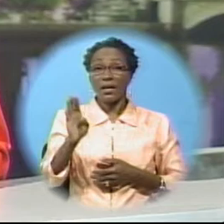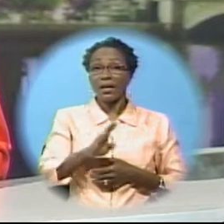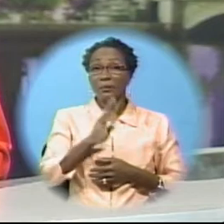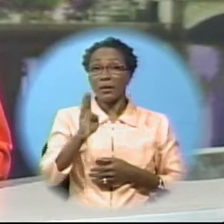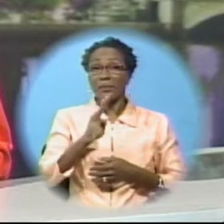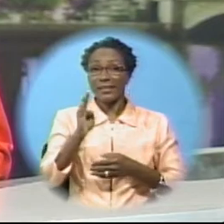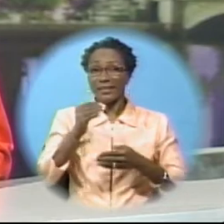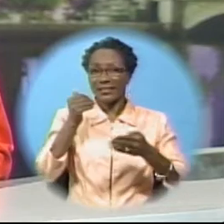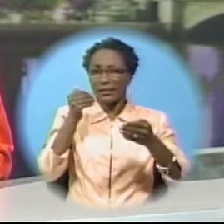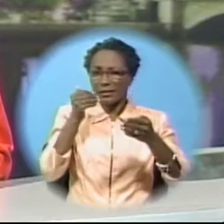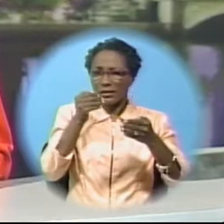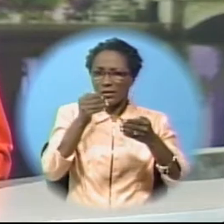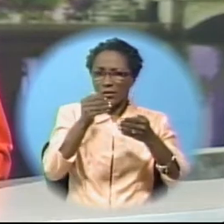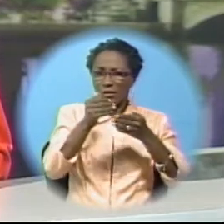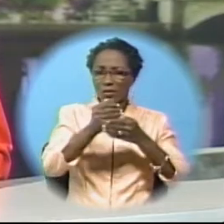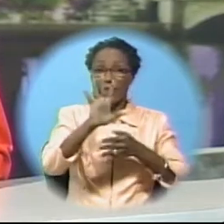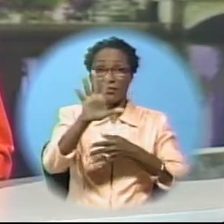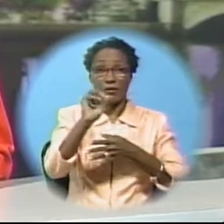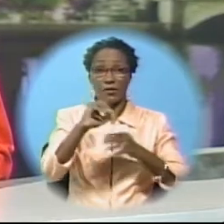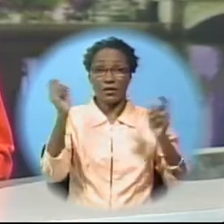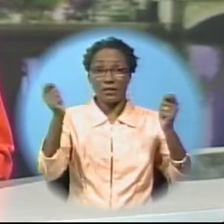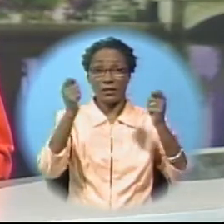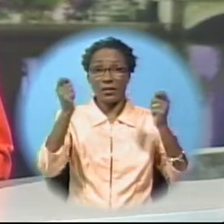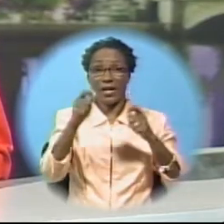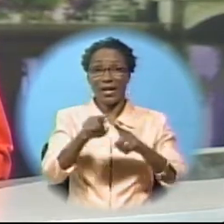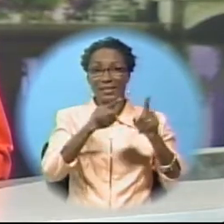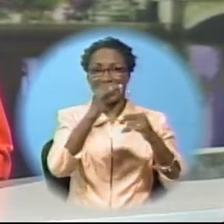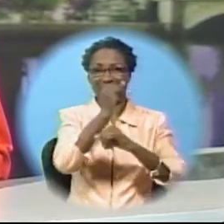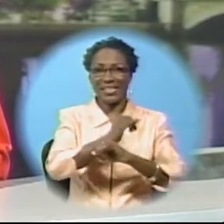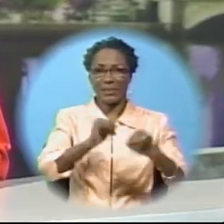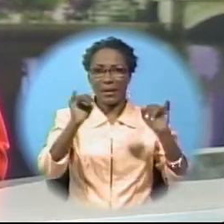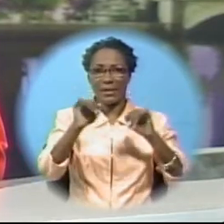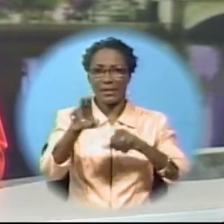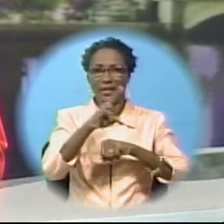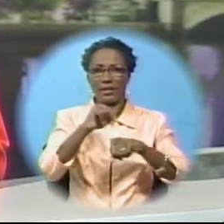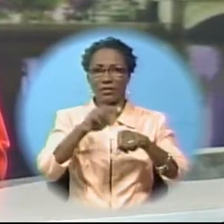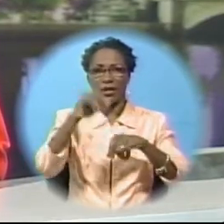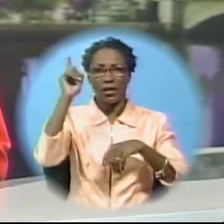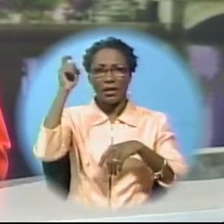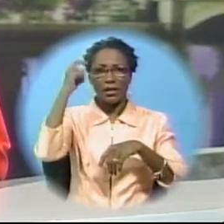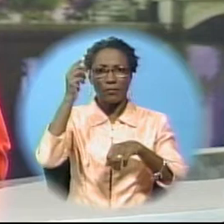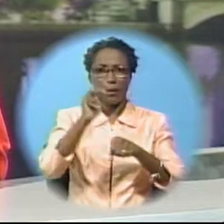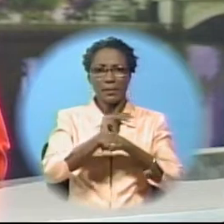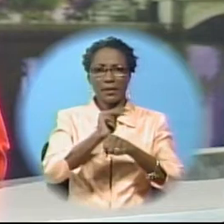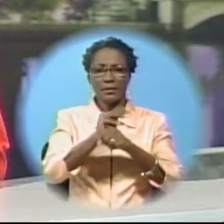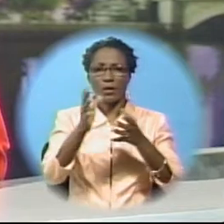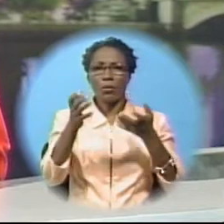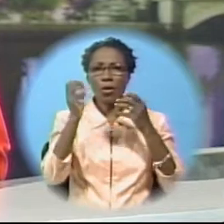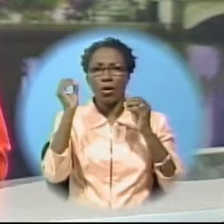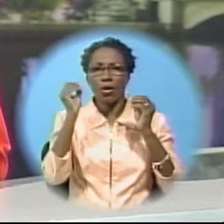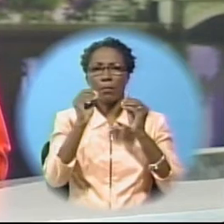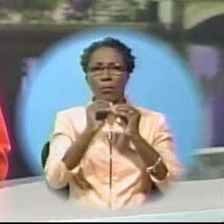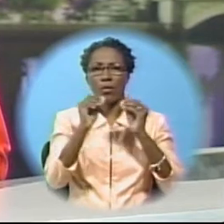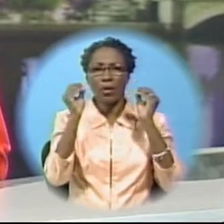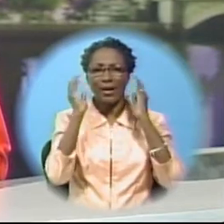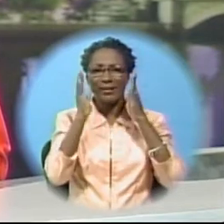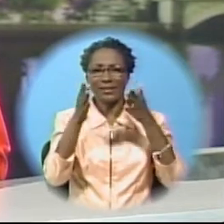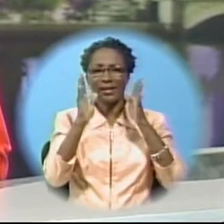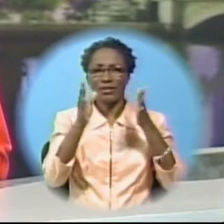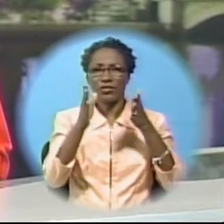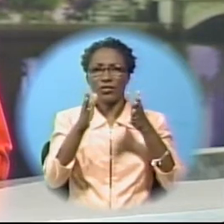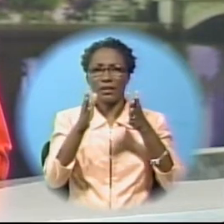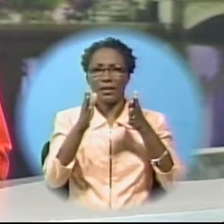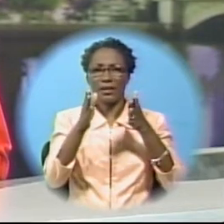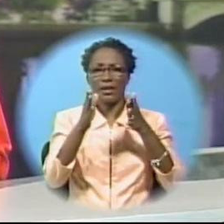Barbados approaches its 50th anniversary as an independent nation, a government minister wants greater attention placed on becoming a